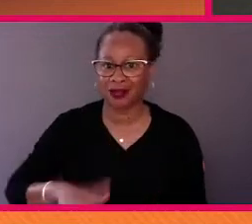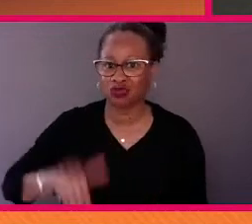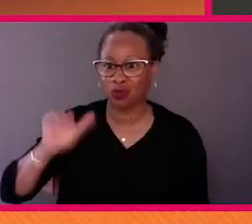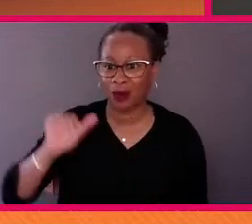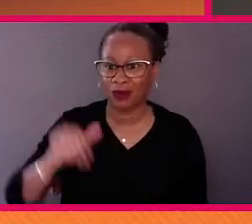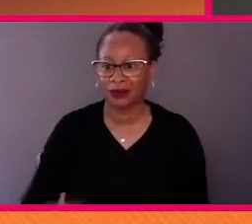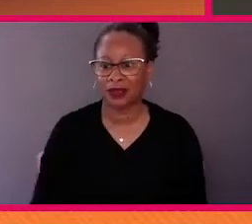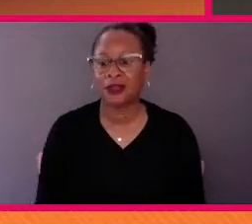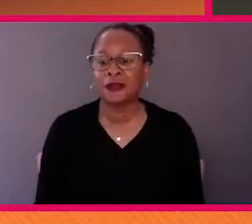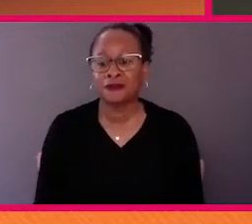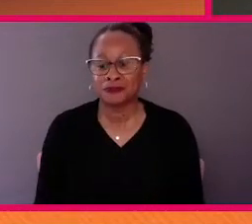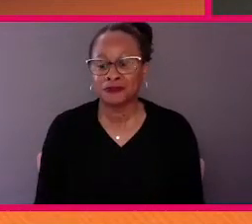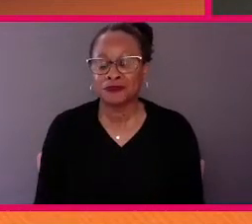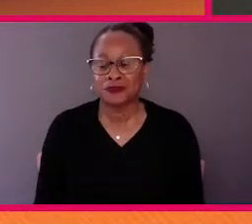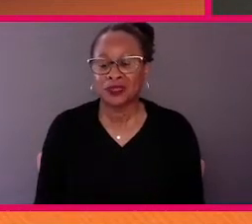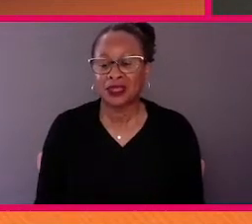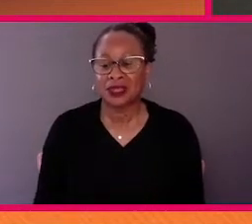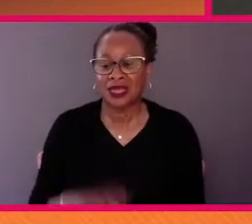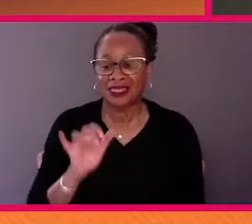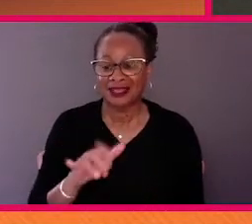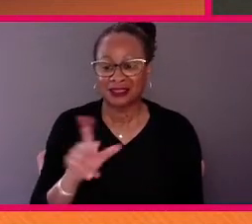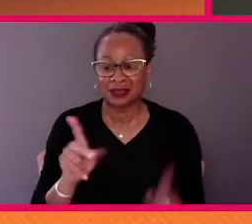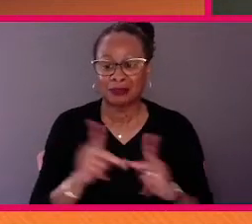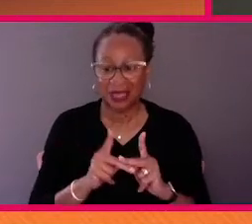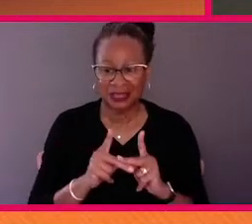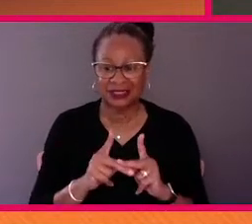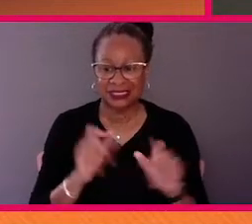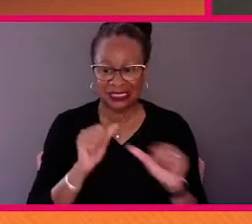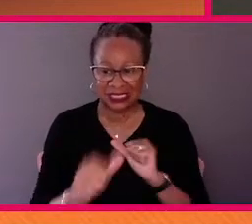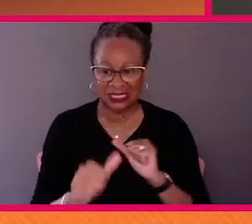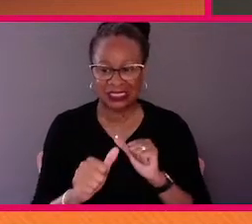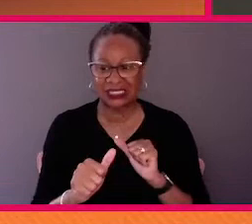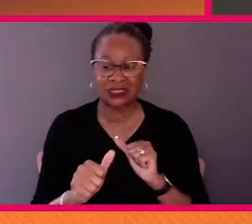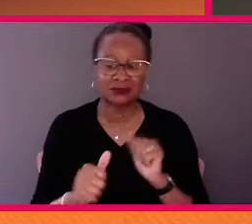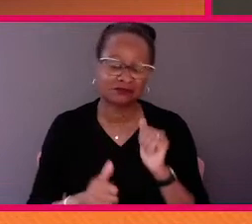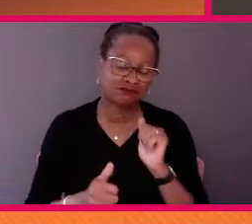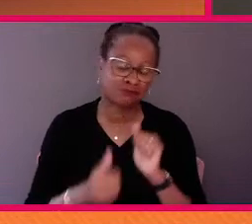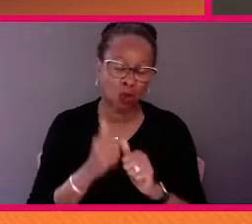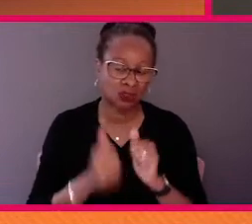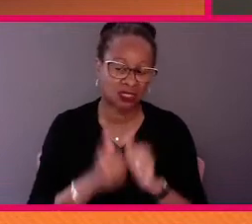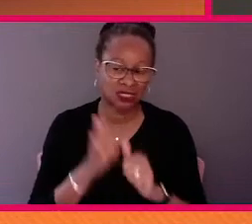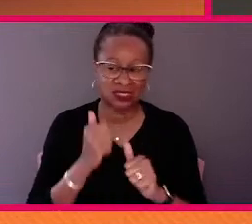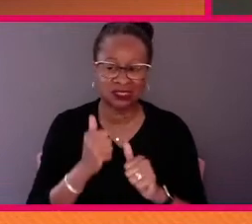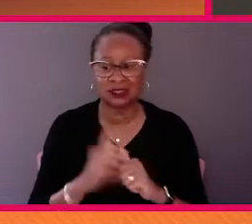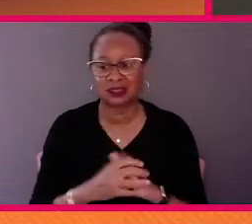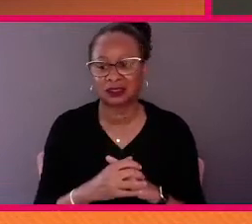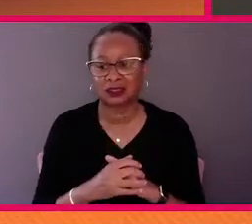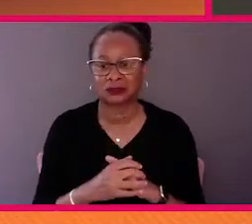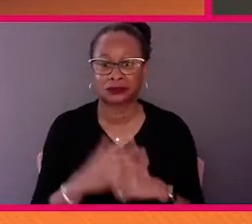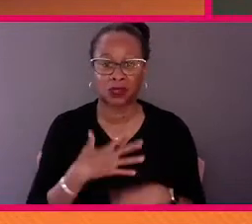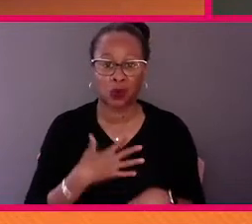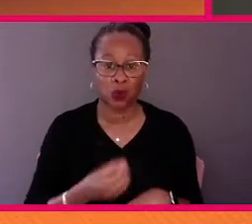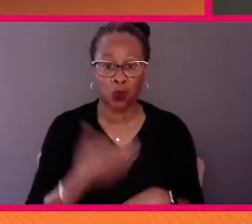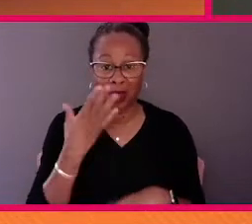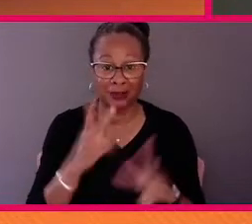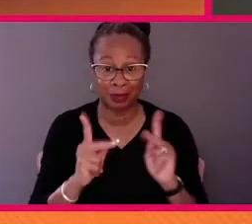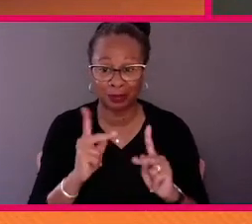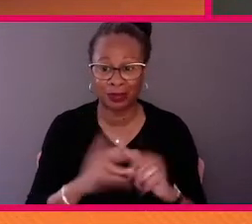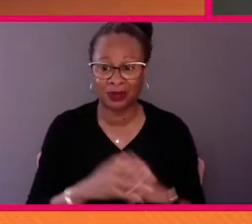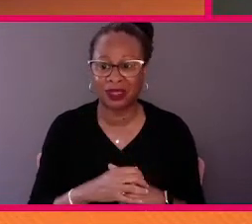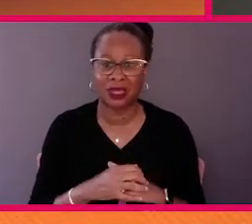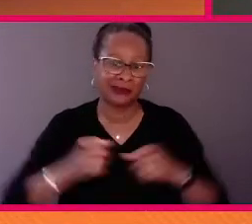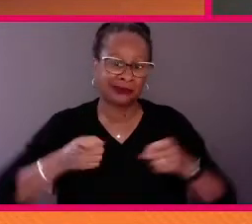place that still, majority white people, you know,